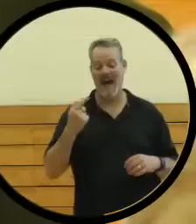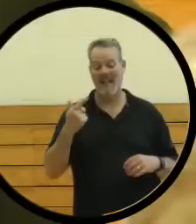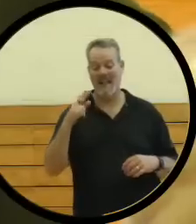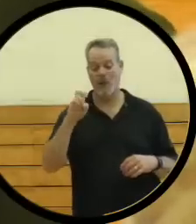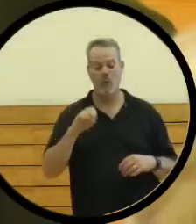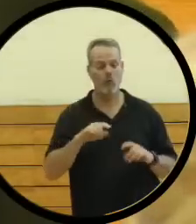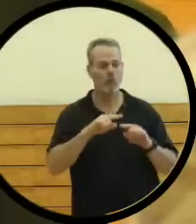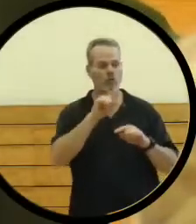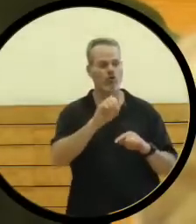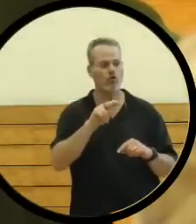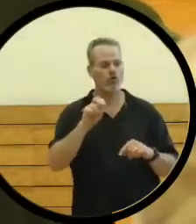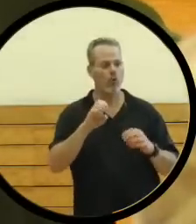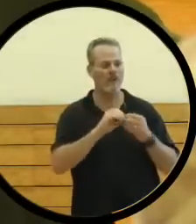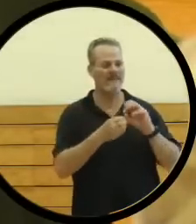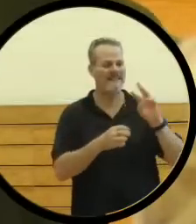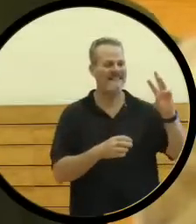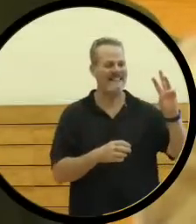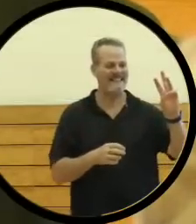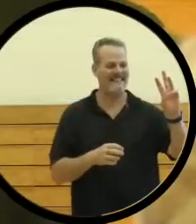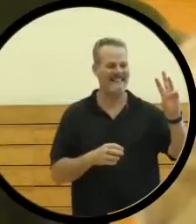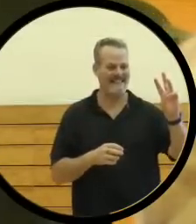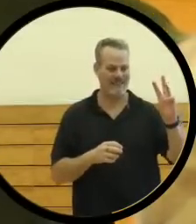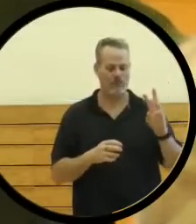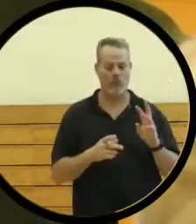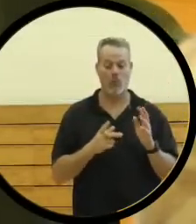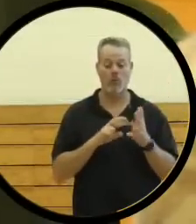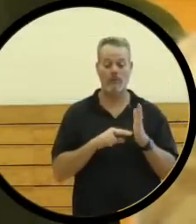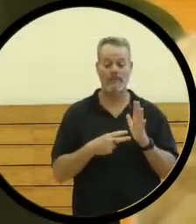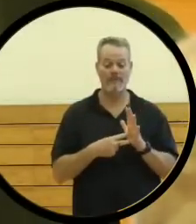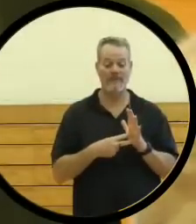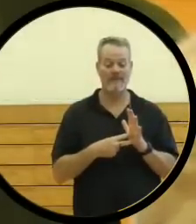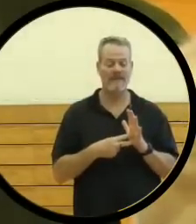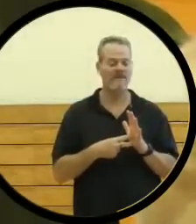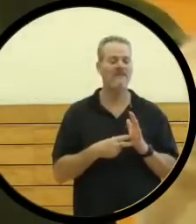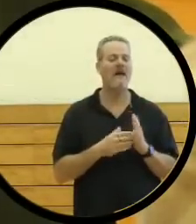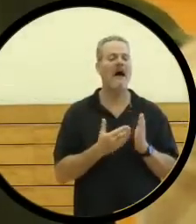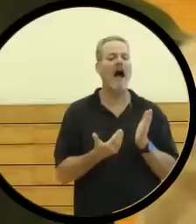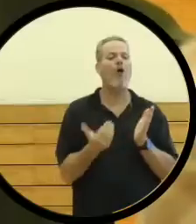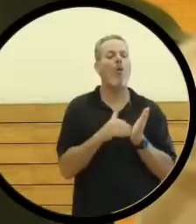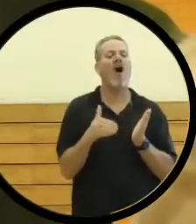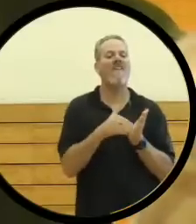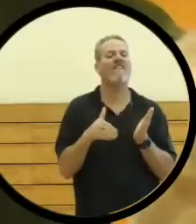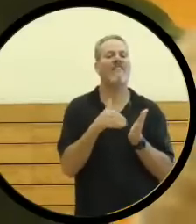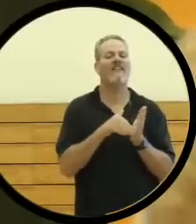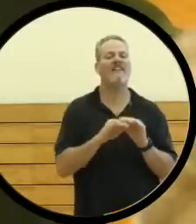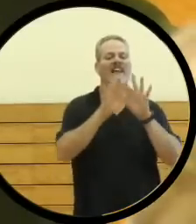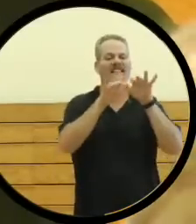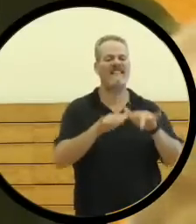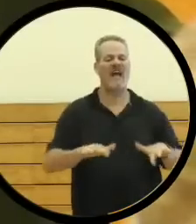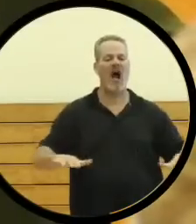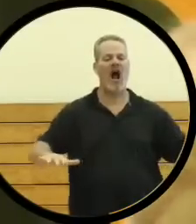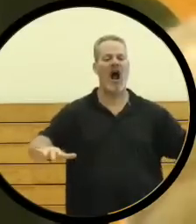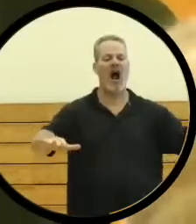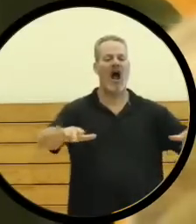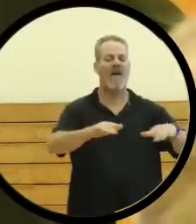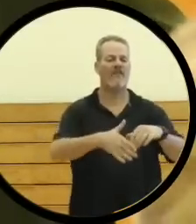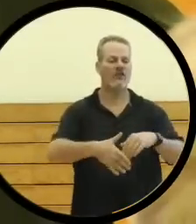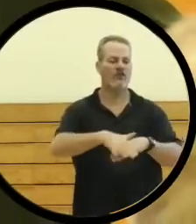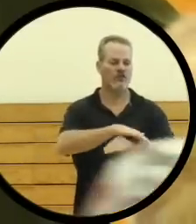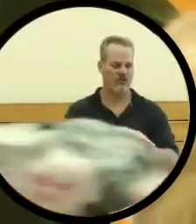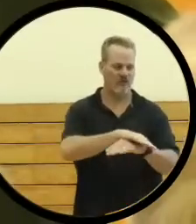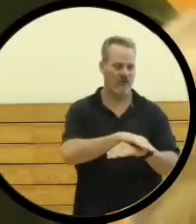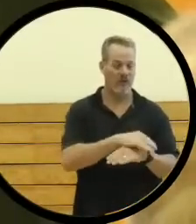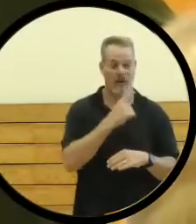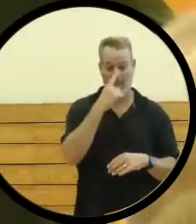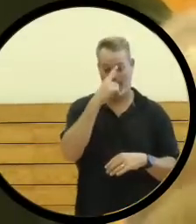6? Yep. Okay, so it's based on how frequently the areas get covered by lava flows. Mm.